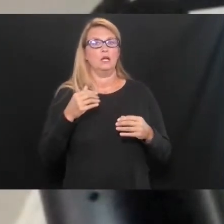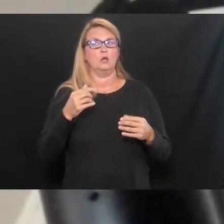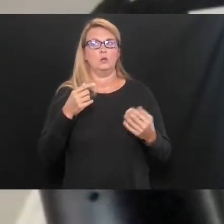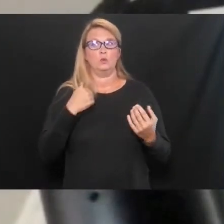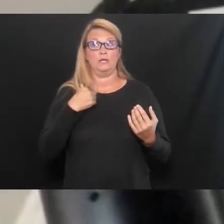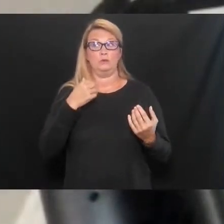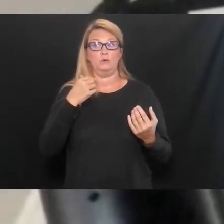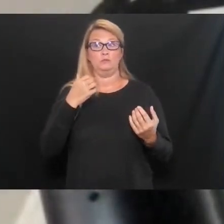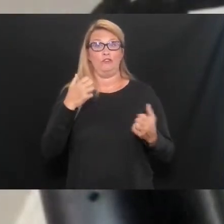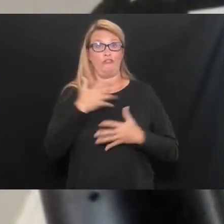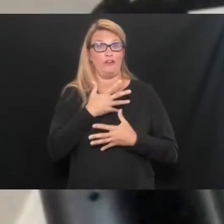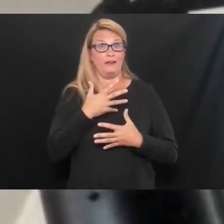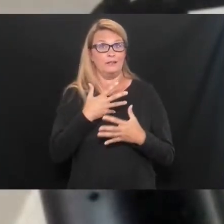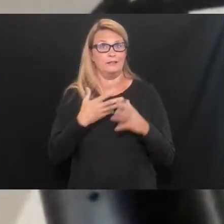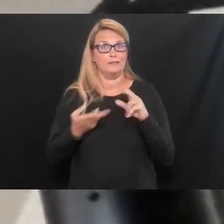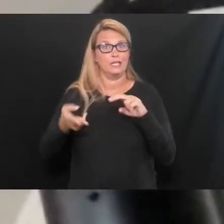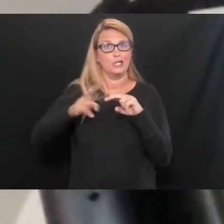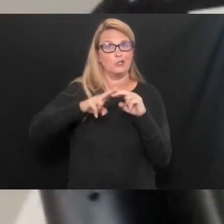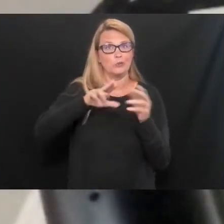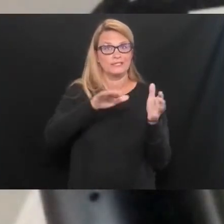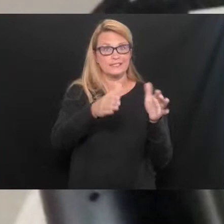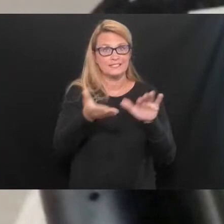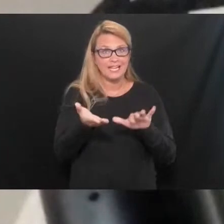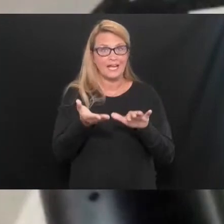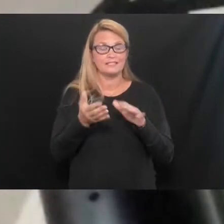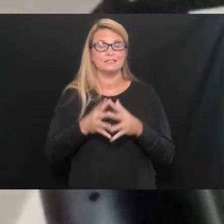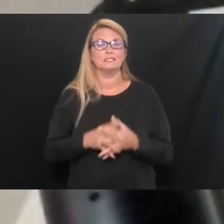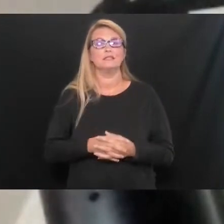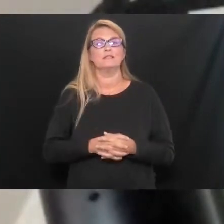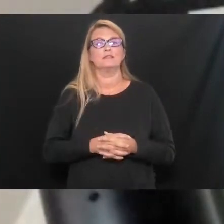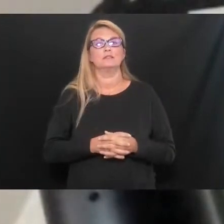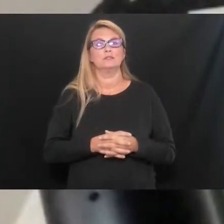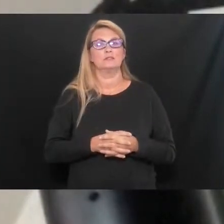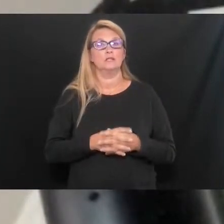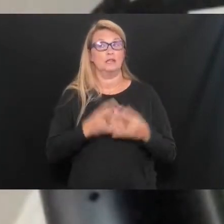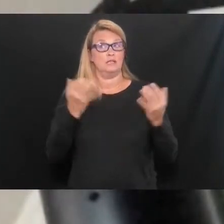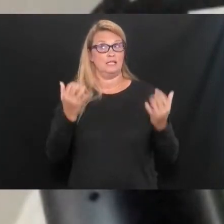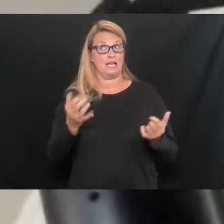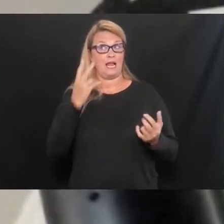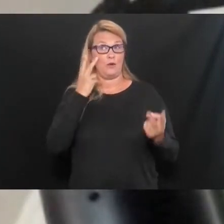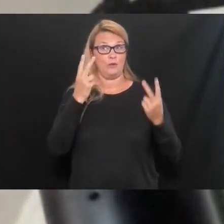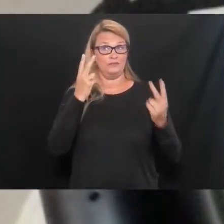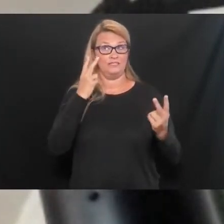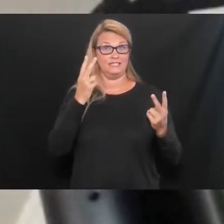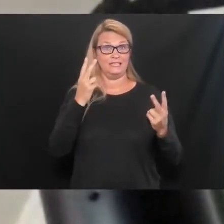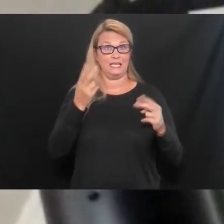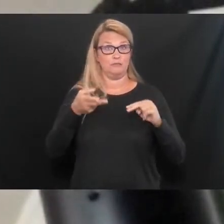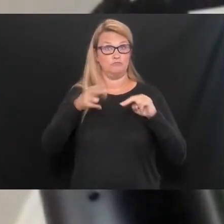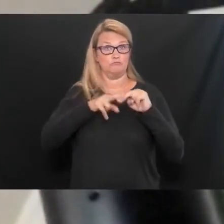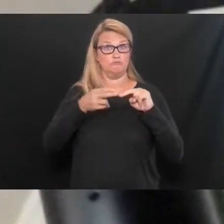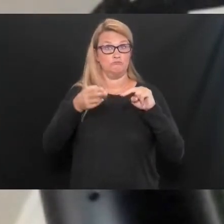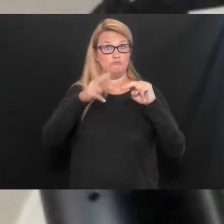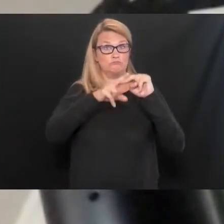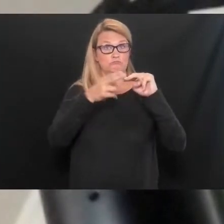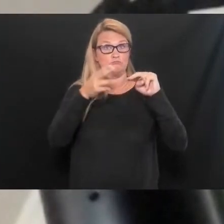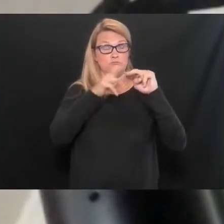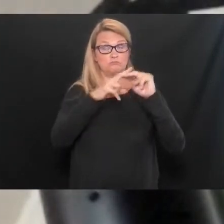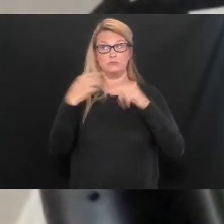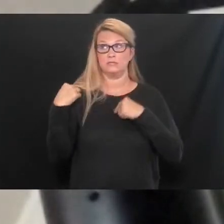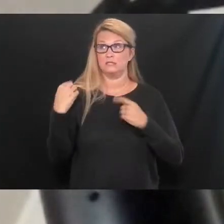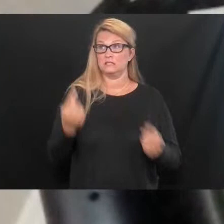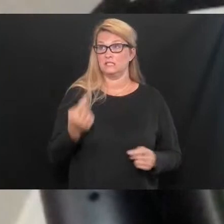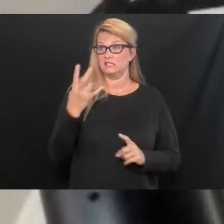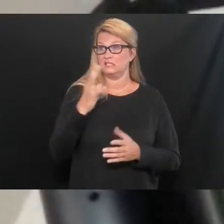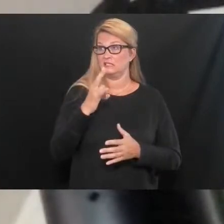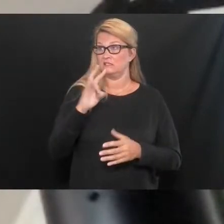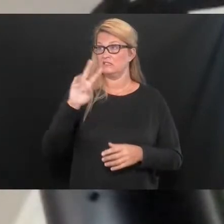deaths that could come from that. That's a lagging indicator, but we've seen cases going up since the beginning, really about the second